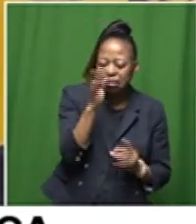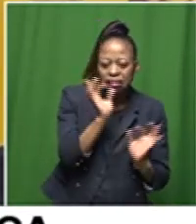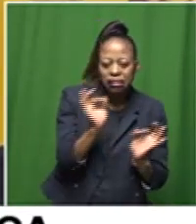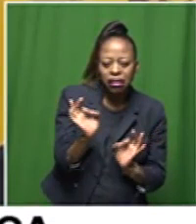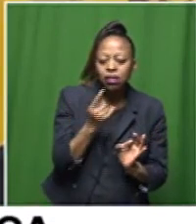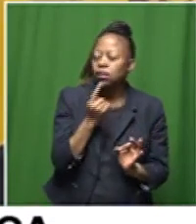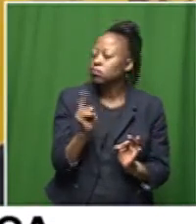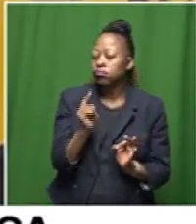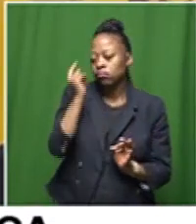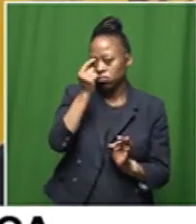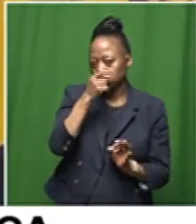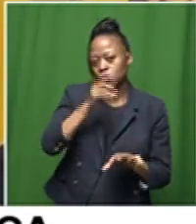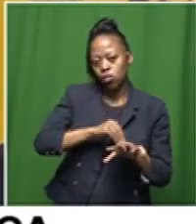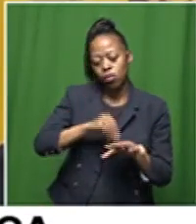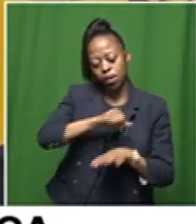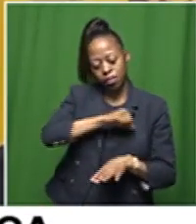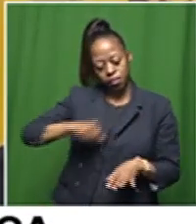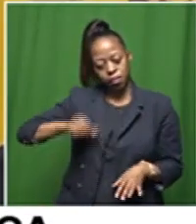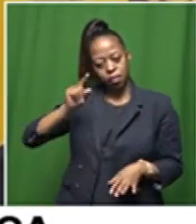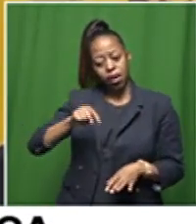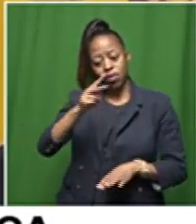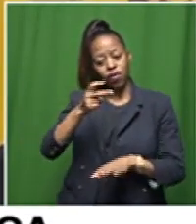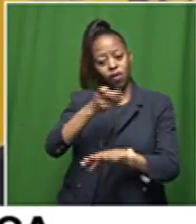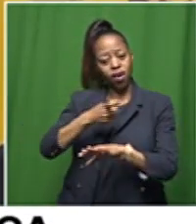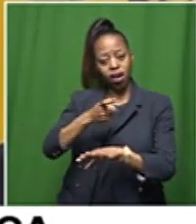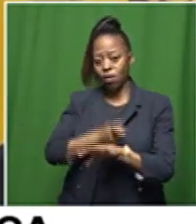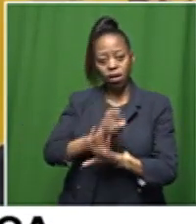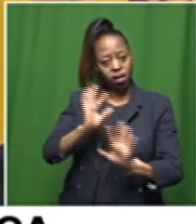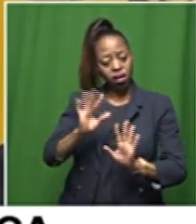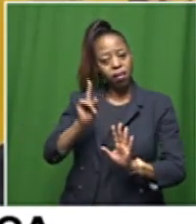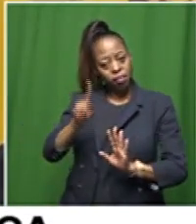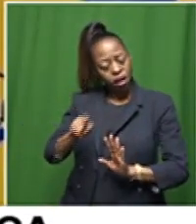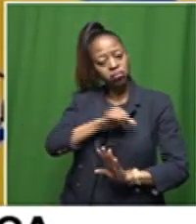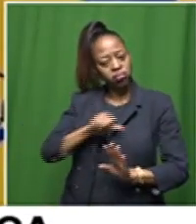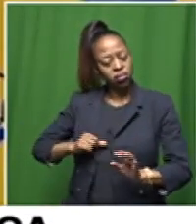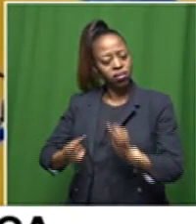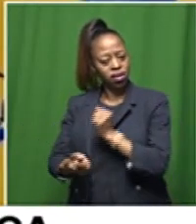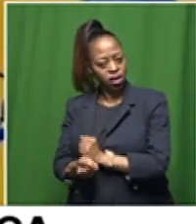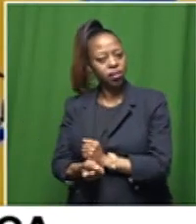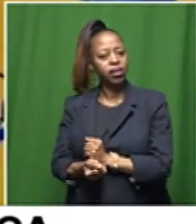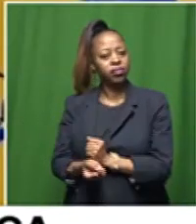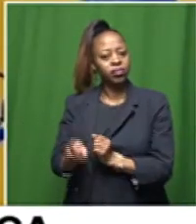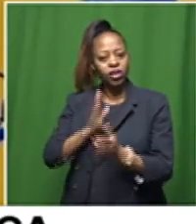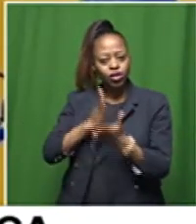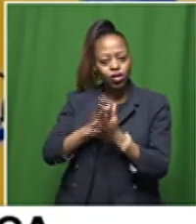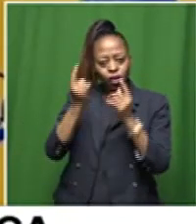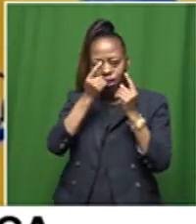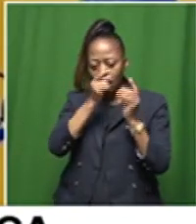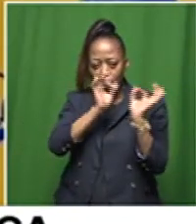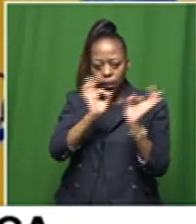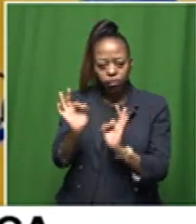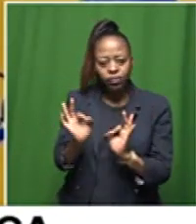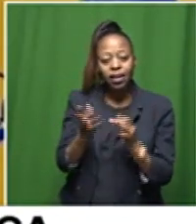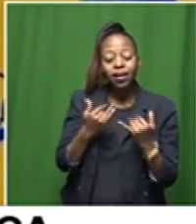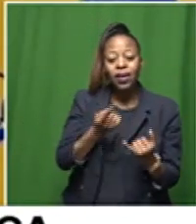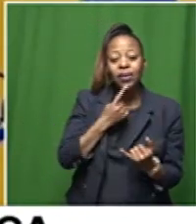diagnosed as cataract, I don't even spend 24 hours without the ophthalmology having restored my eyesight. So we're saying